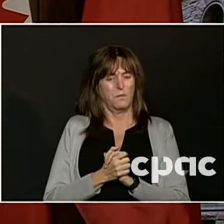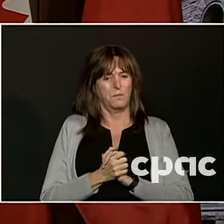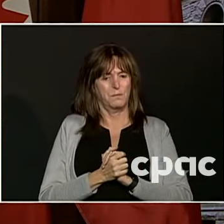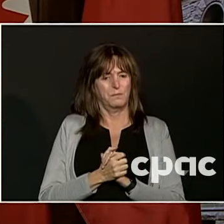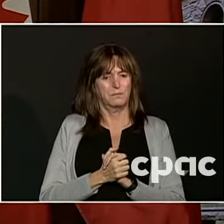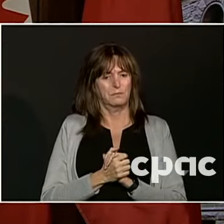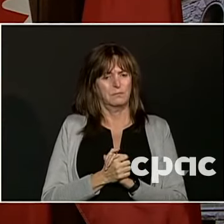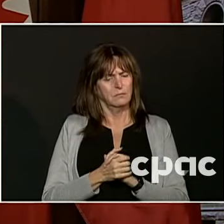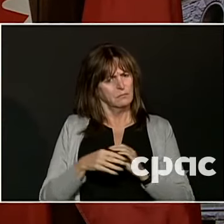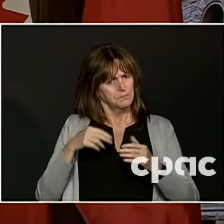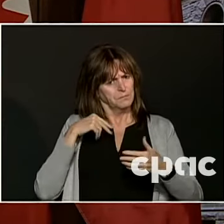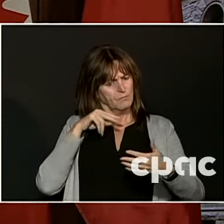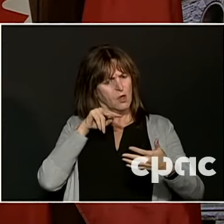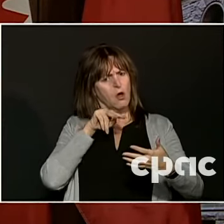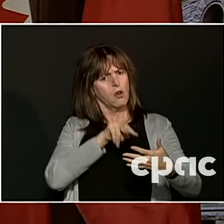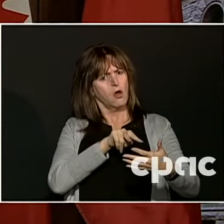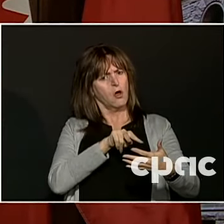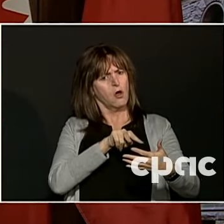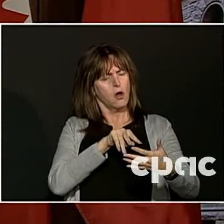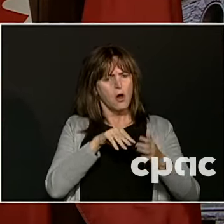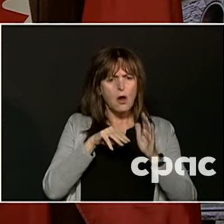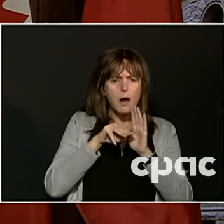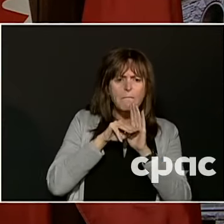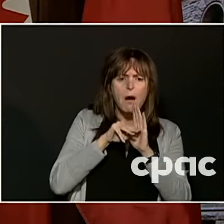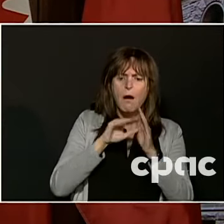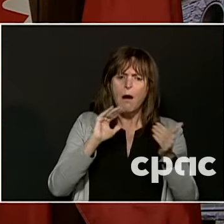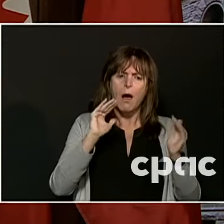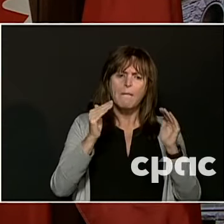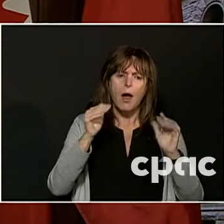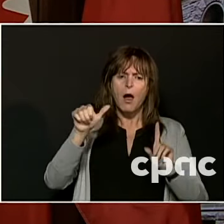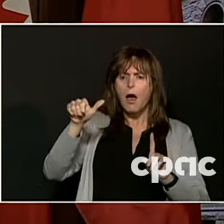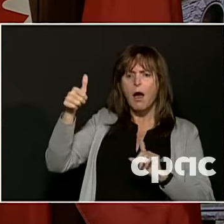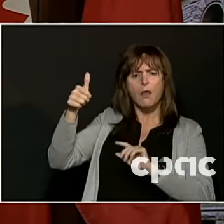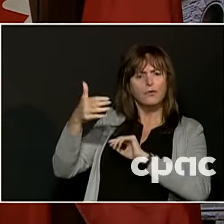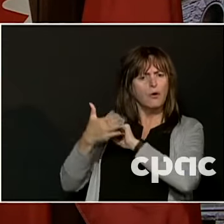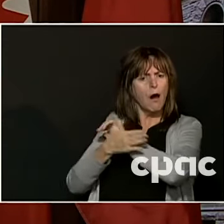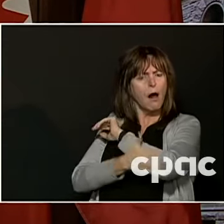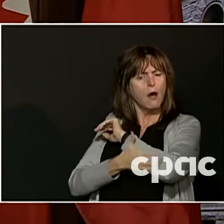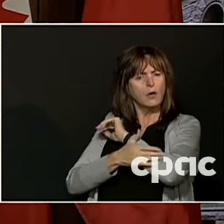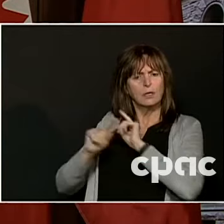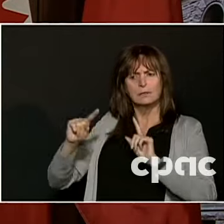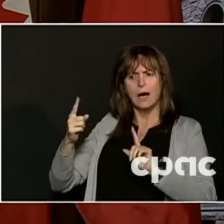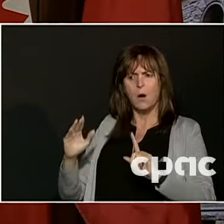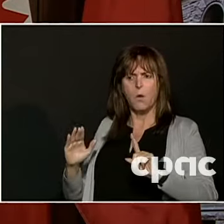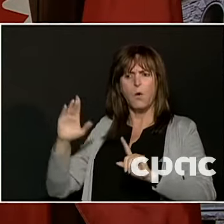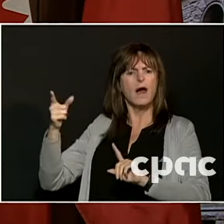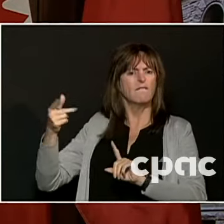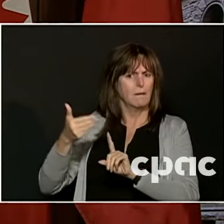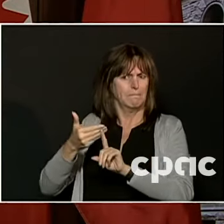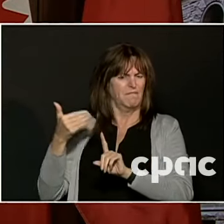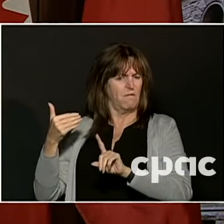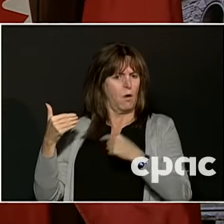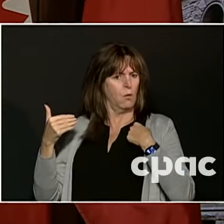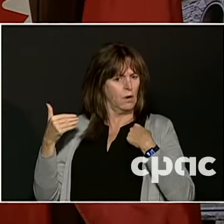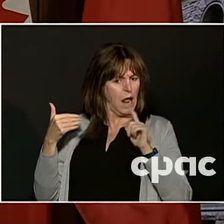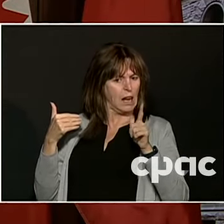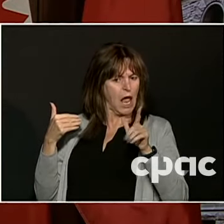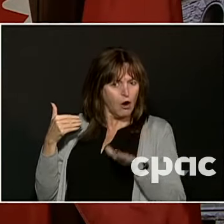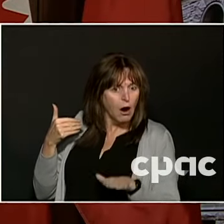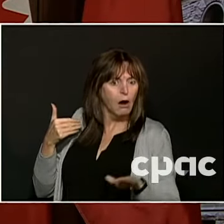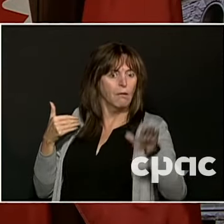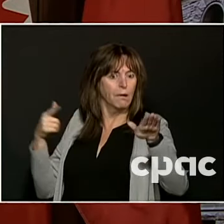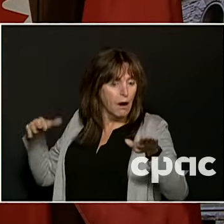to compare ourselves to countries that hit their second wave earlier than we did, after accelerated growth or accelerating case